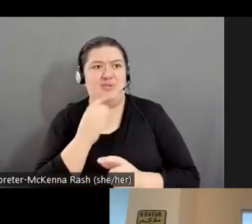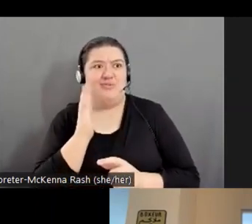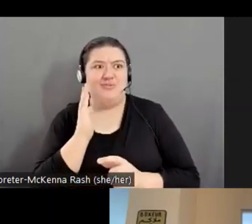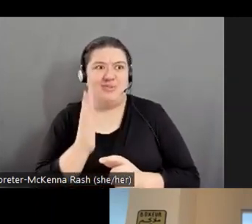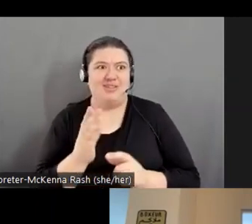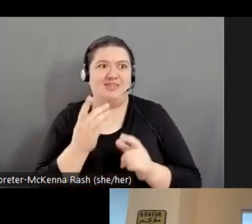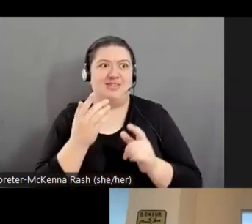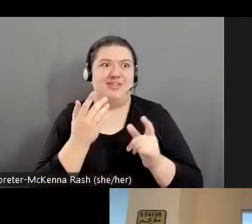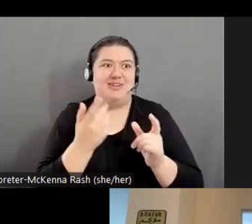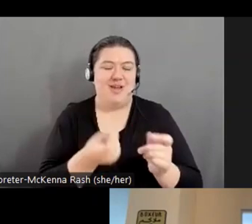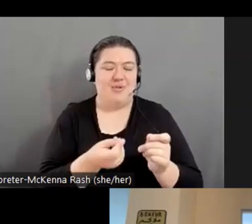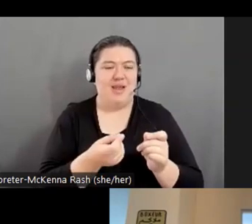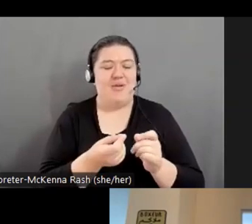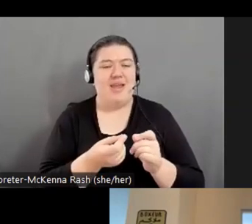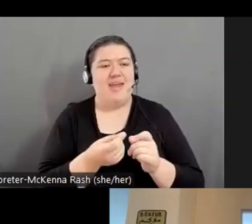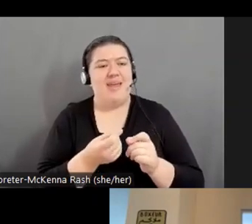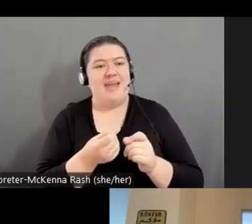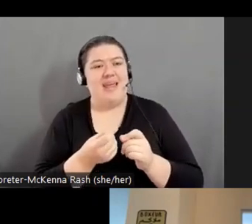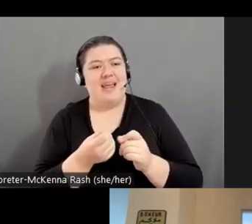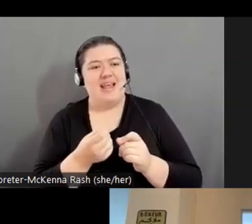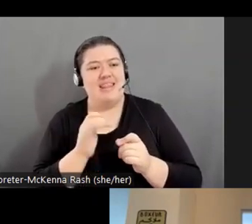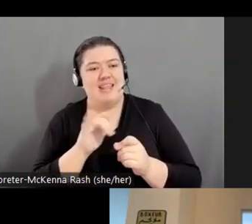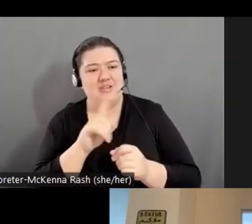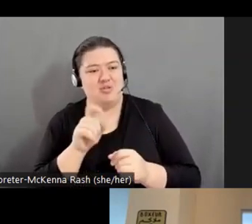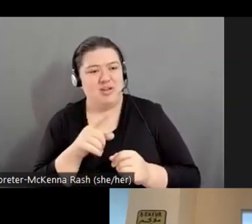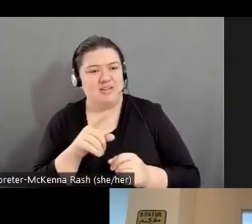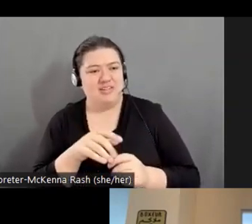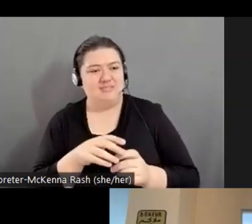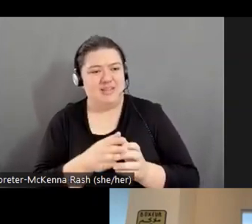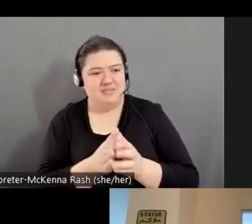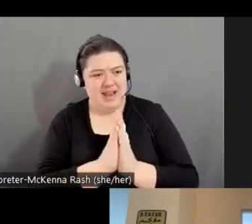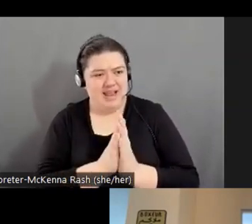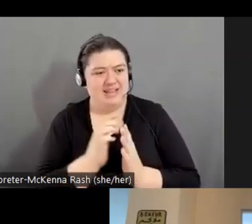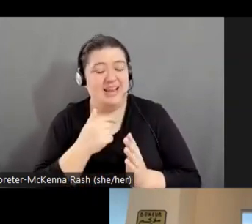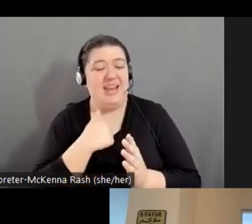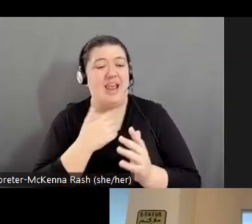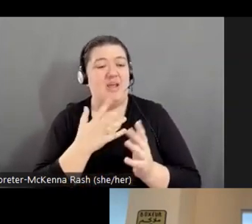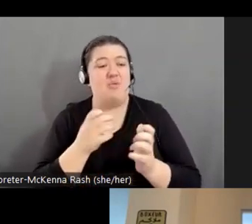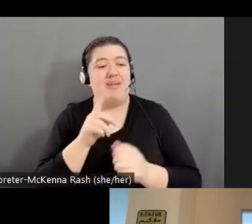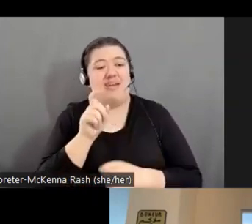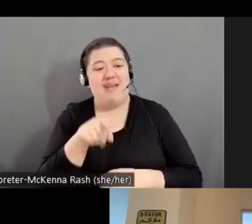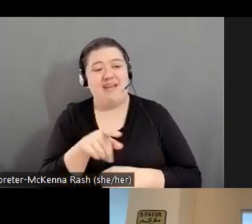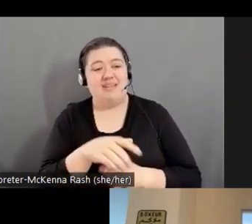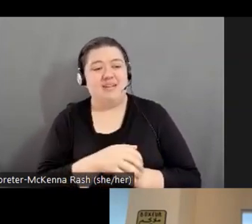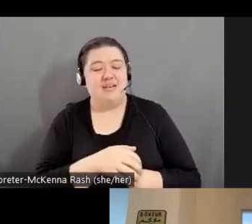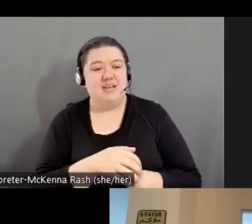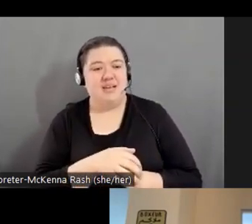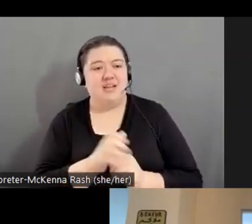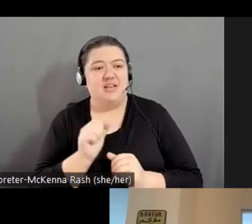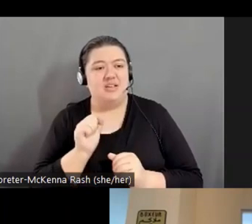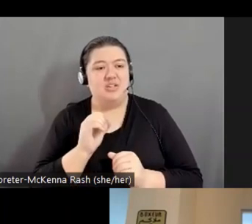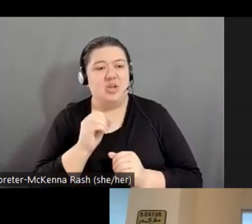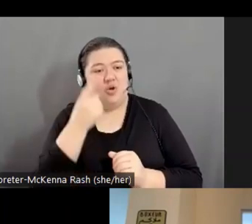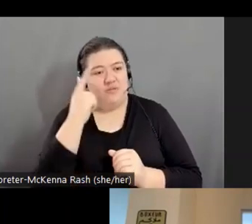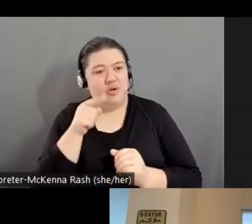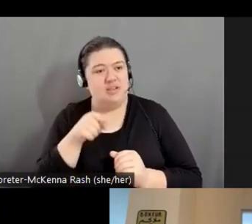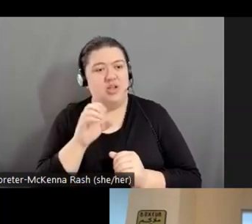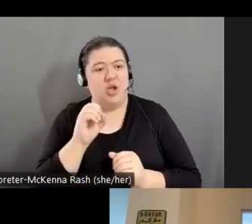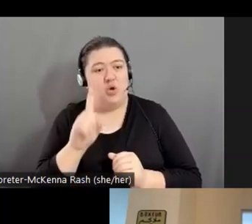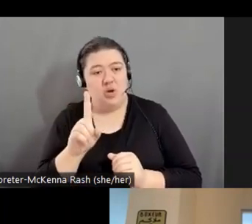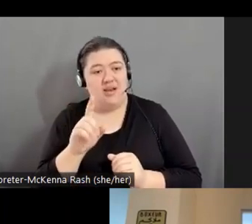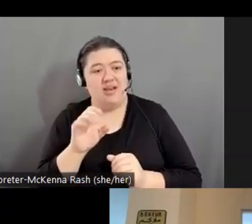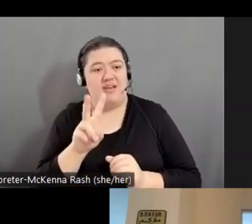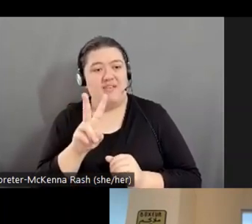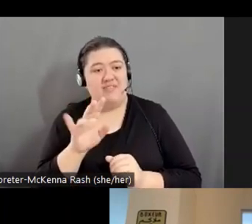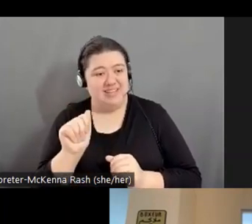is actually a question that's been asked, and what I was going to ask is, for this O-1 visa for up to